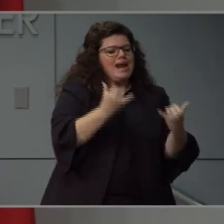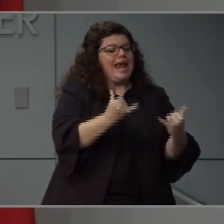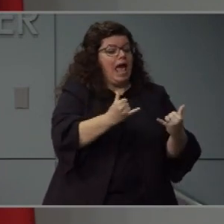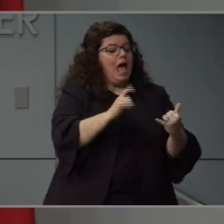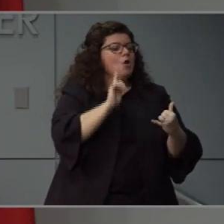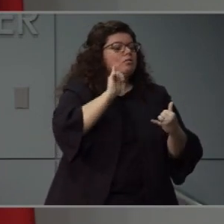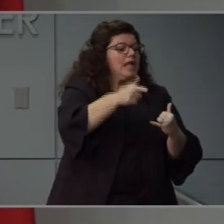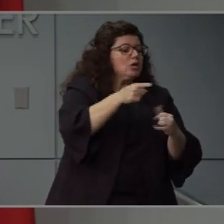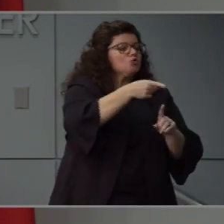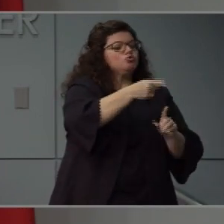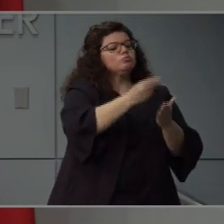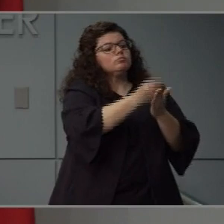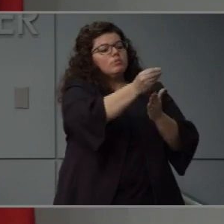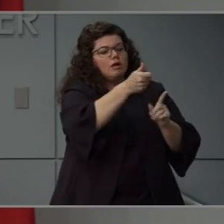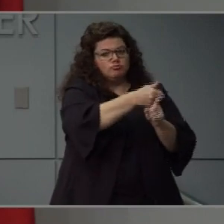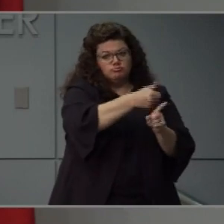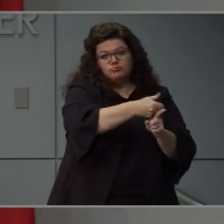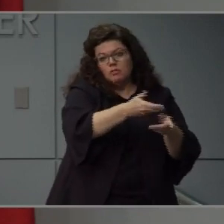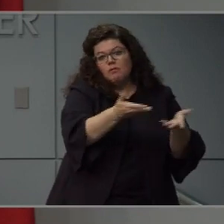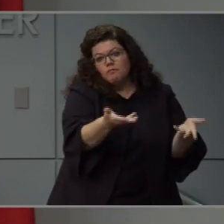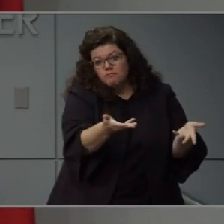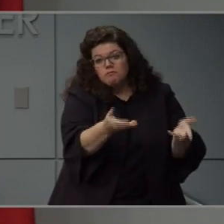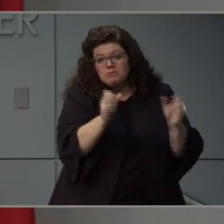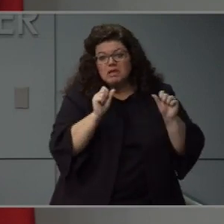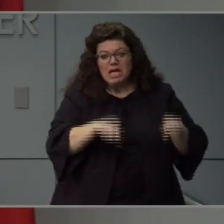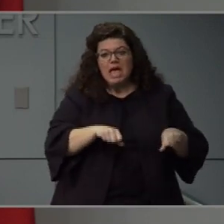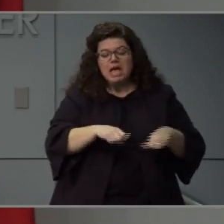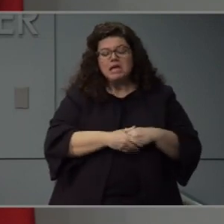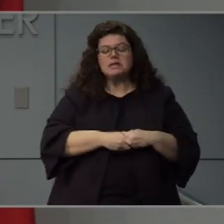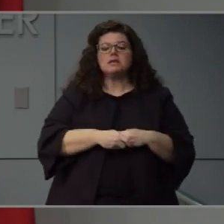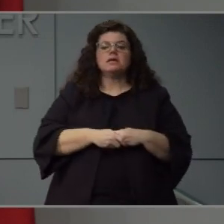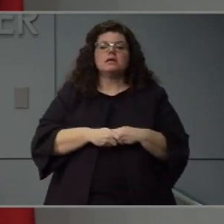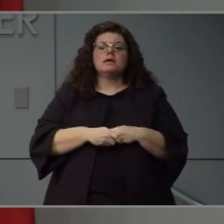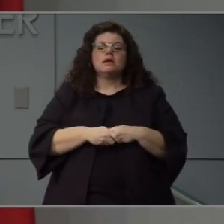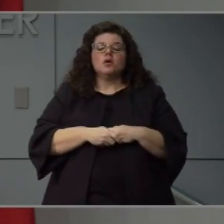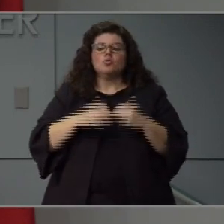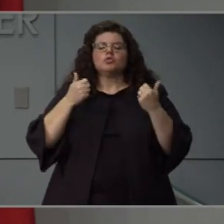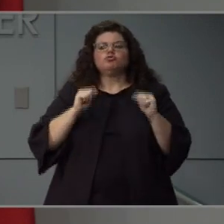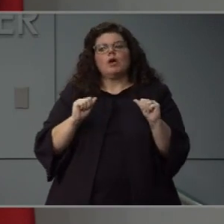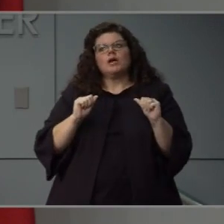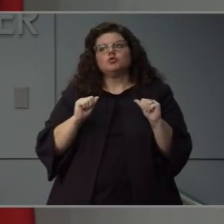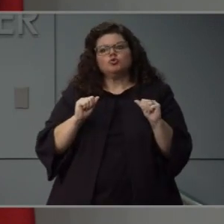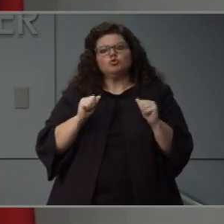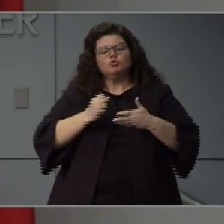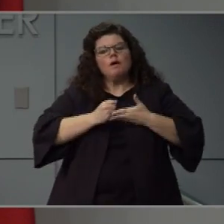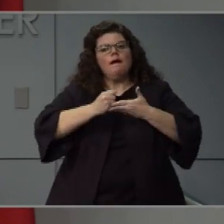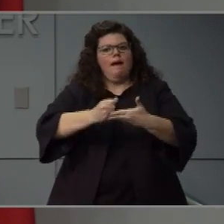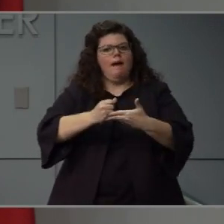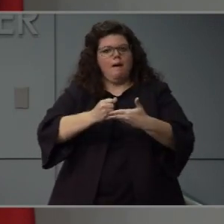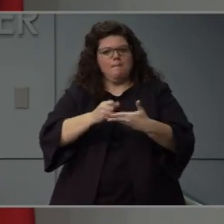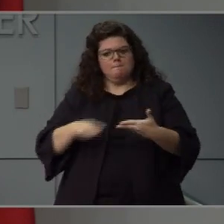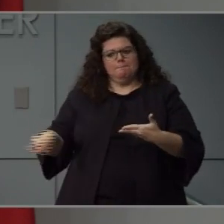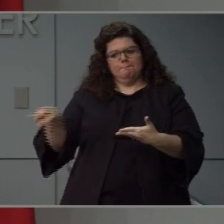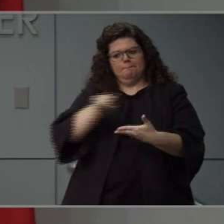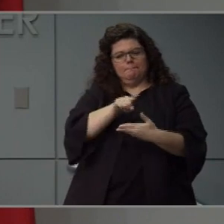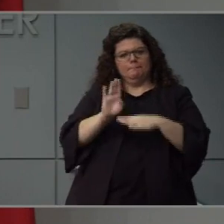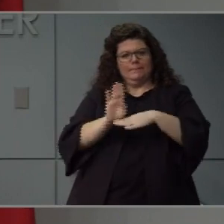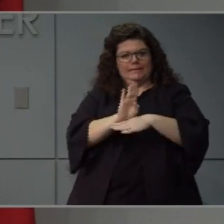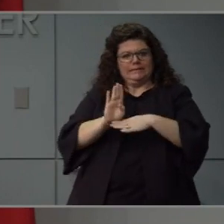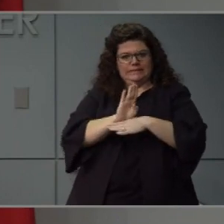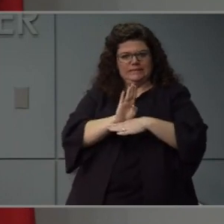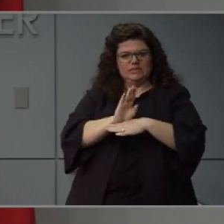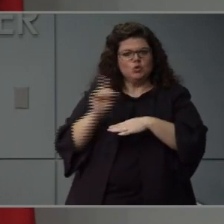if they need to move on and get that more permanently elsewhere. We're trying to help folks know where there are